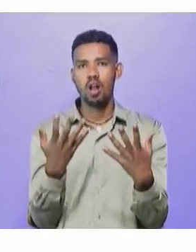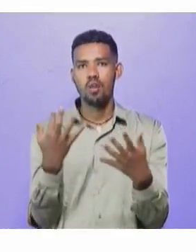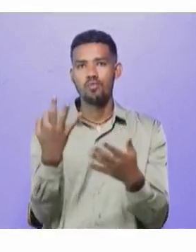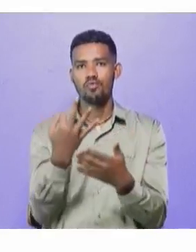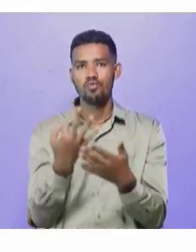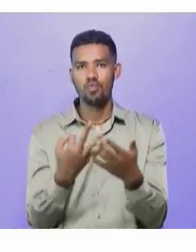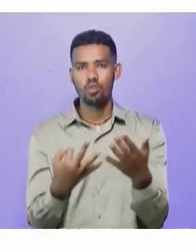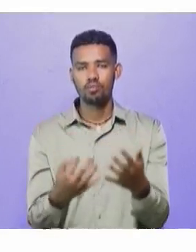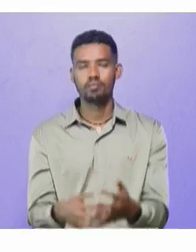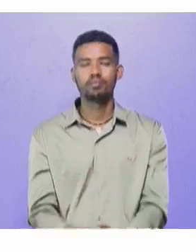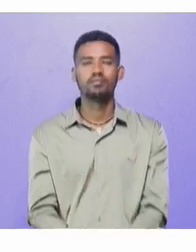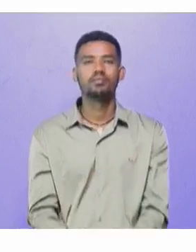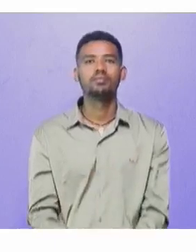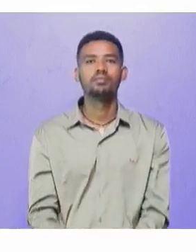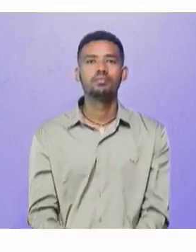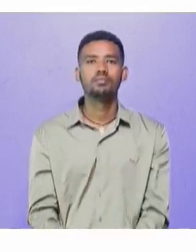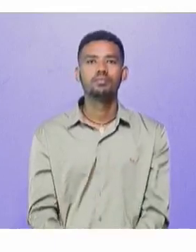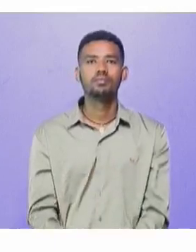form.